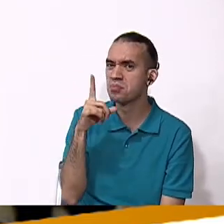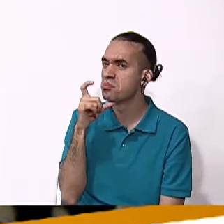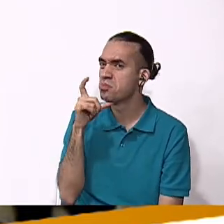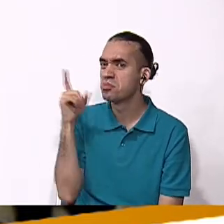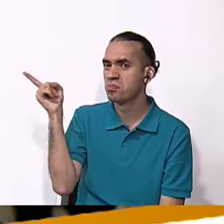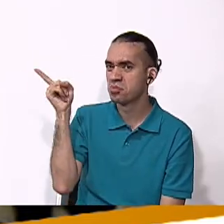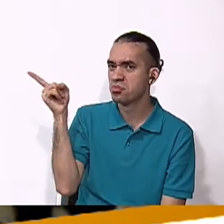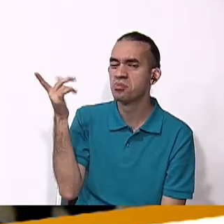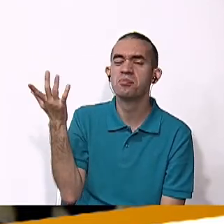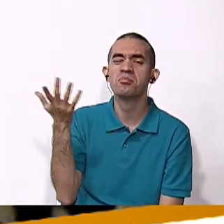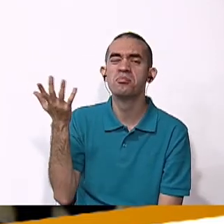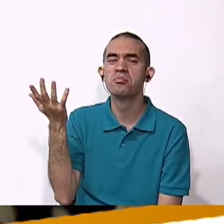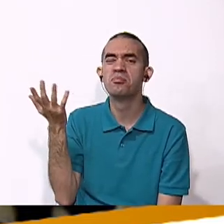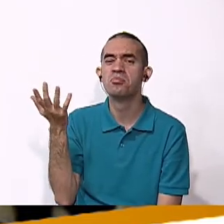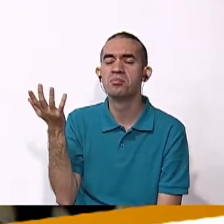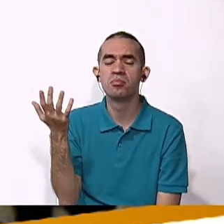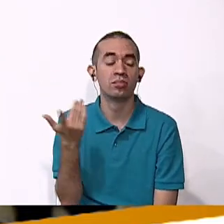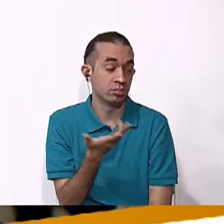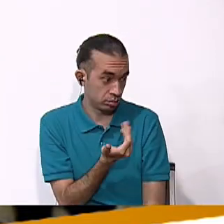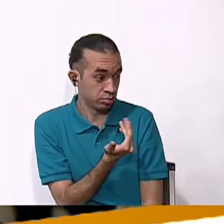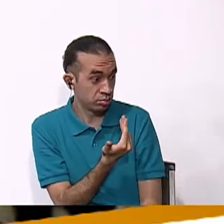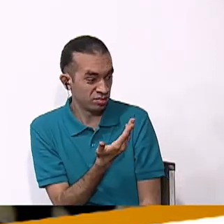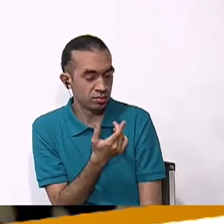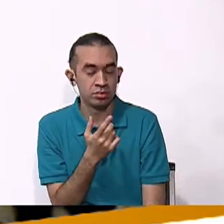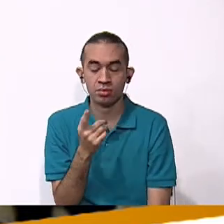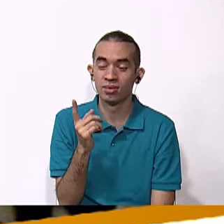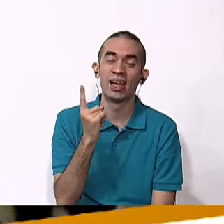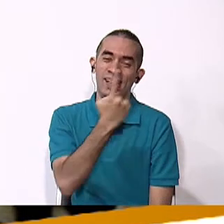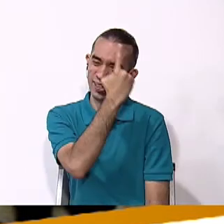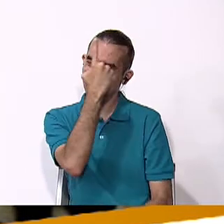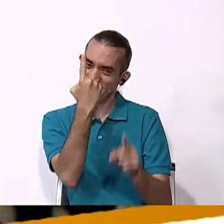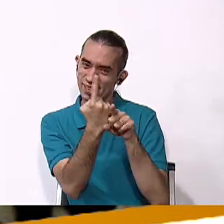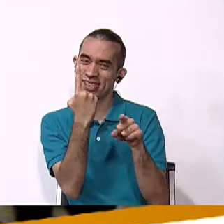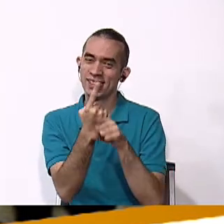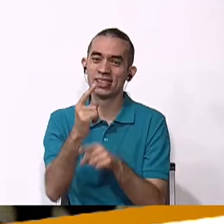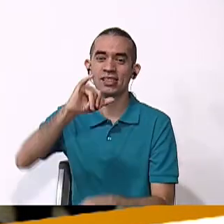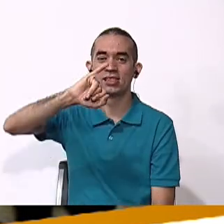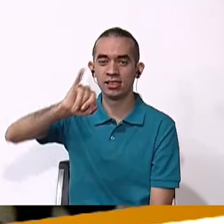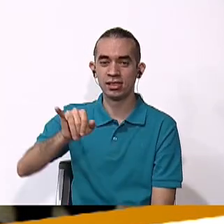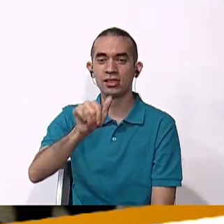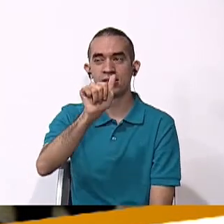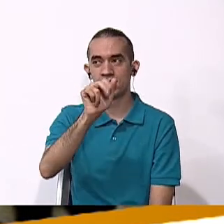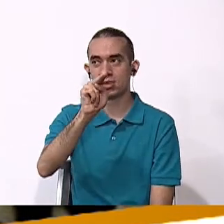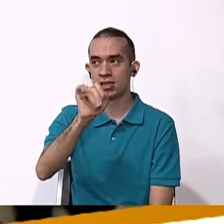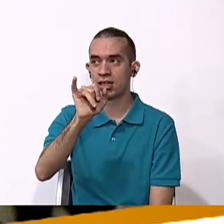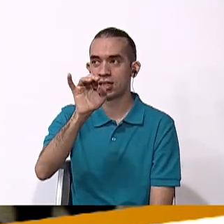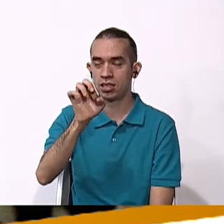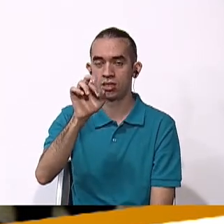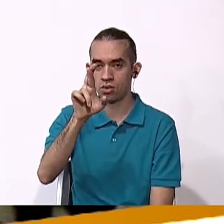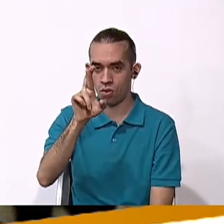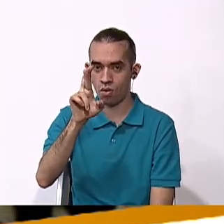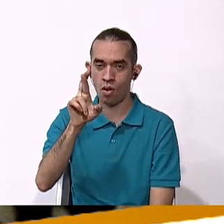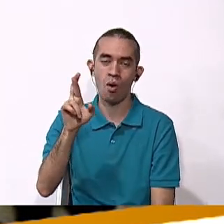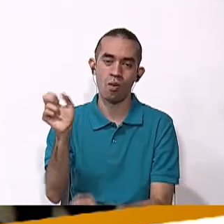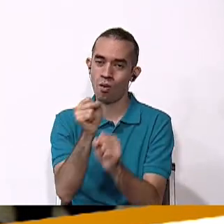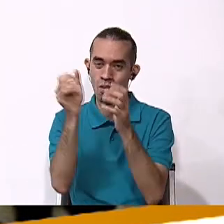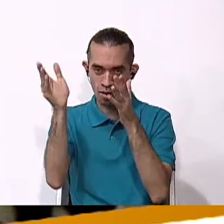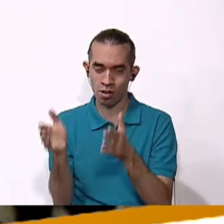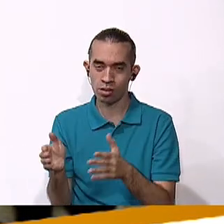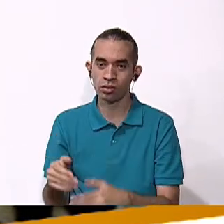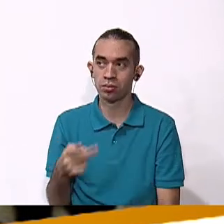is the... Who is he? Yes, the janitor. Very good. Look, the